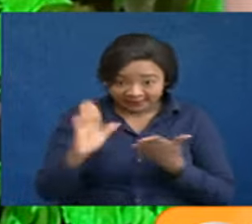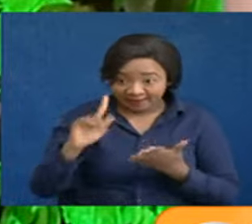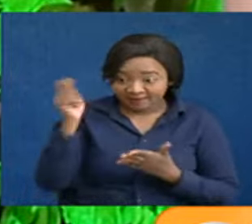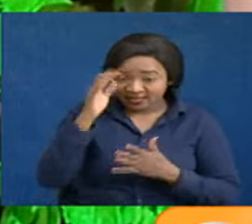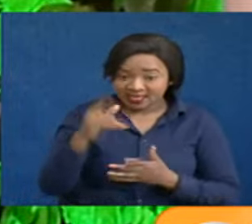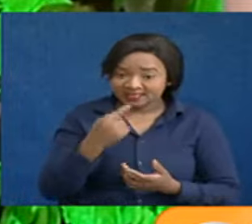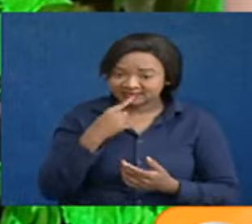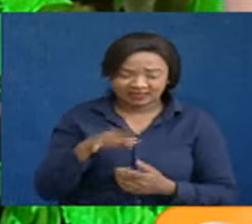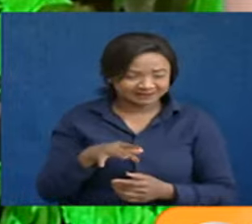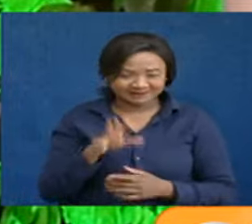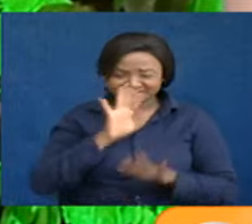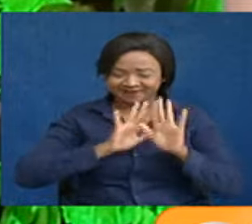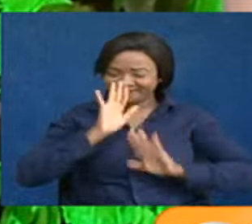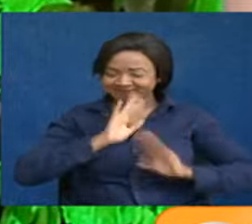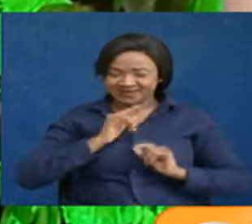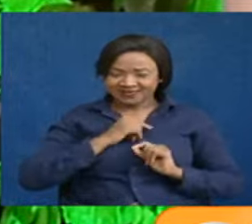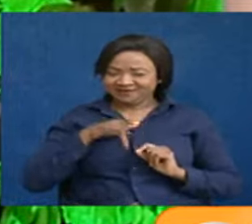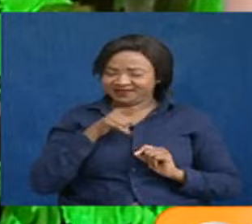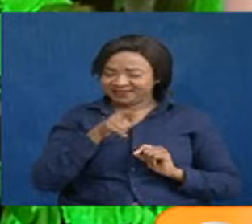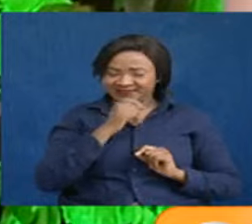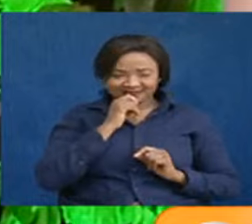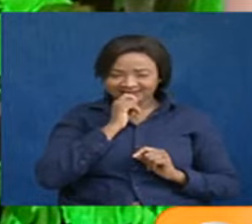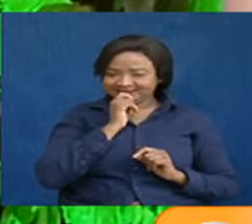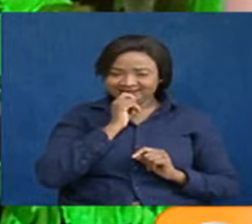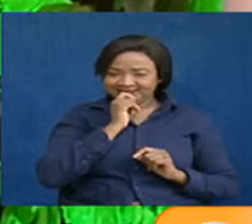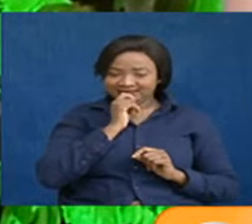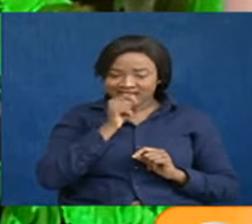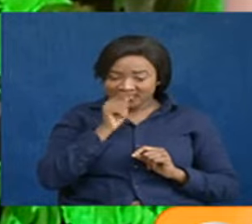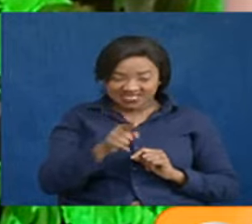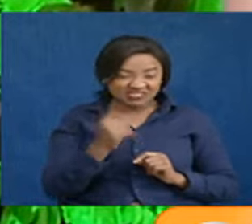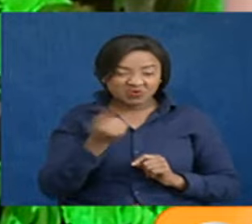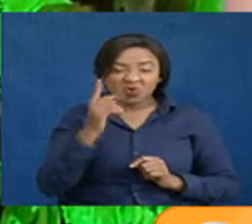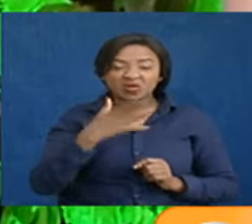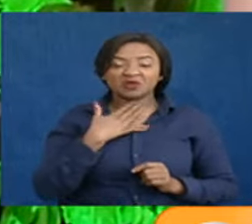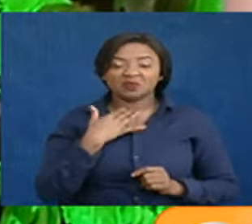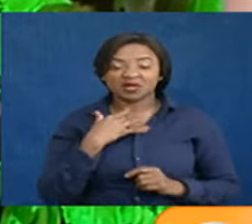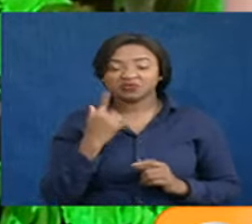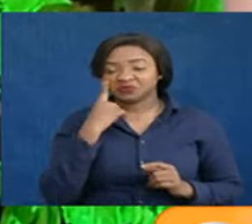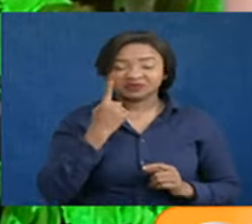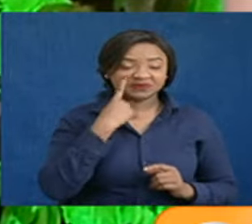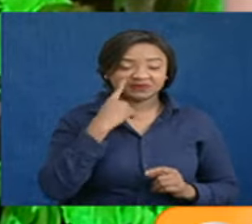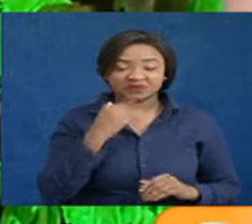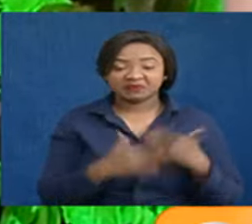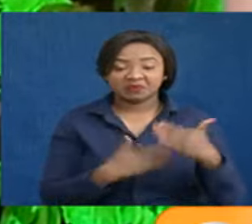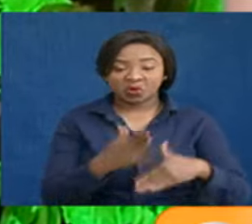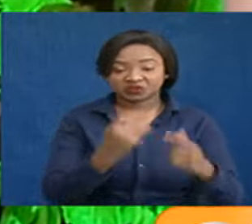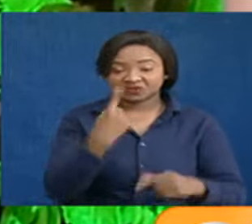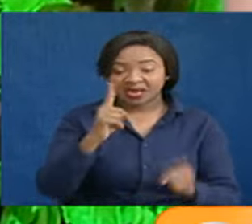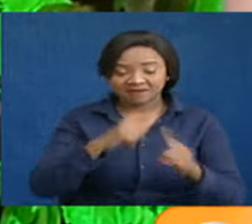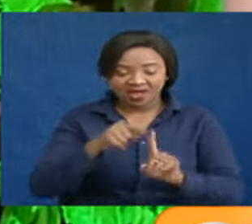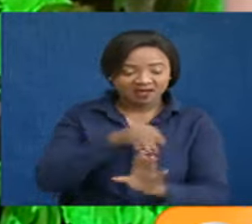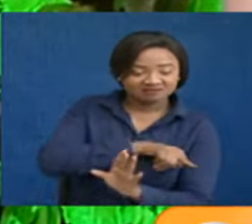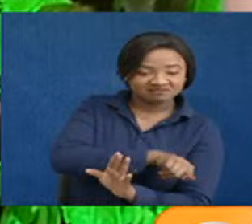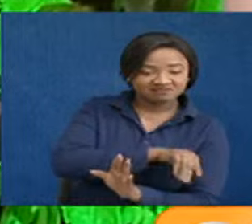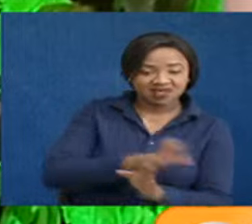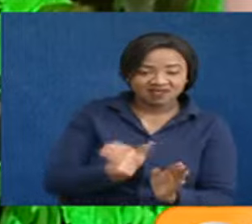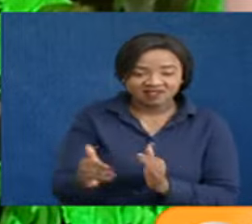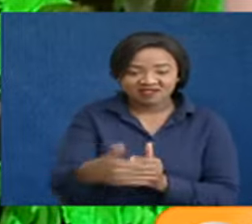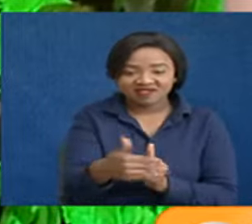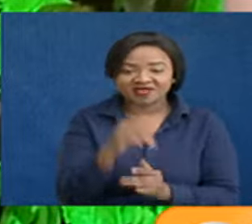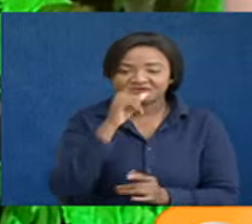expressed reservations as to whether the whole exercise was a mere formality. And as Kamau Mwangi now reports, the chair of the Finance Committee in